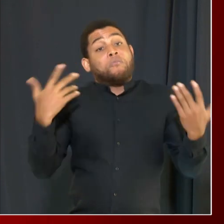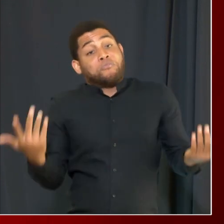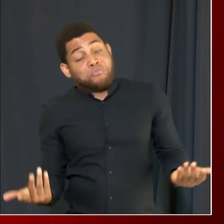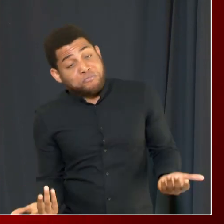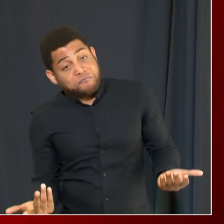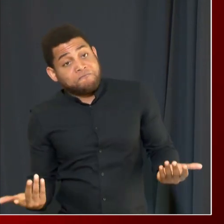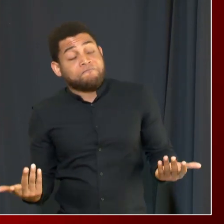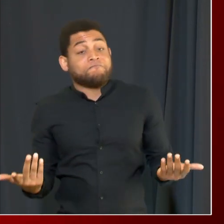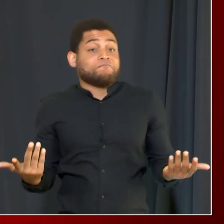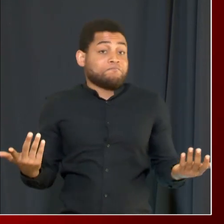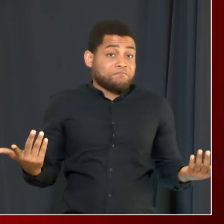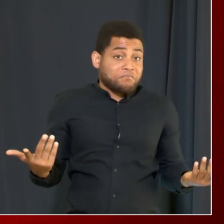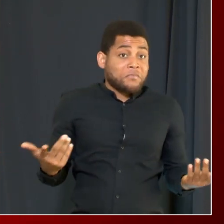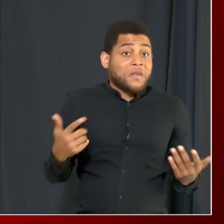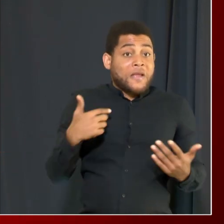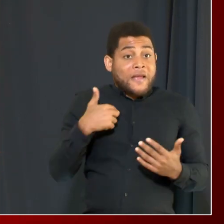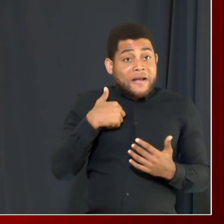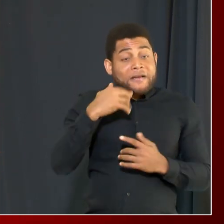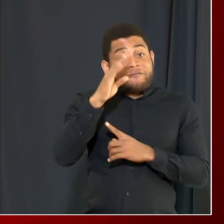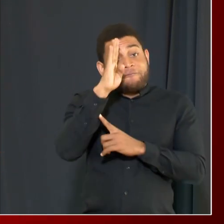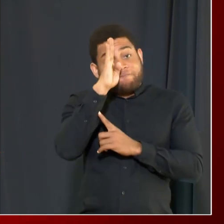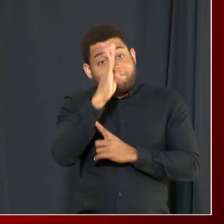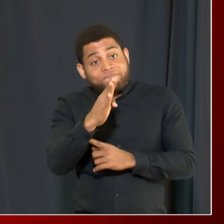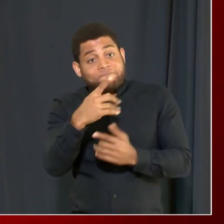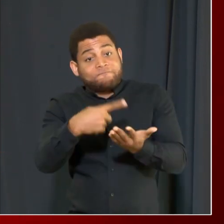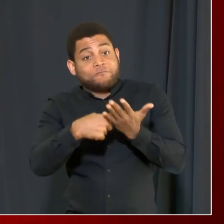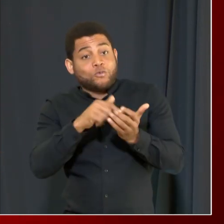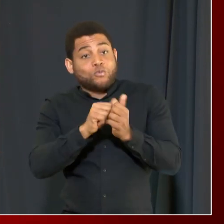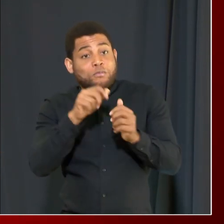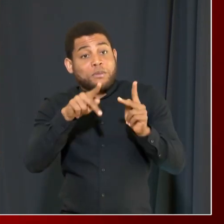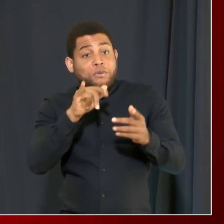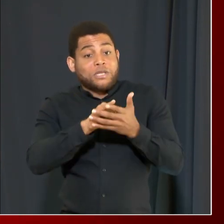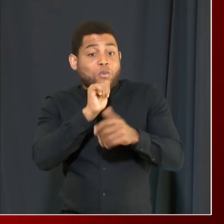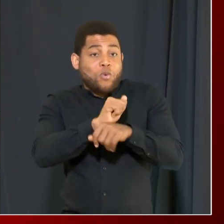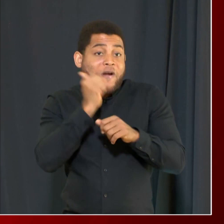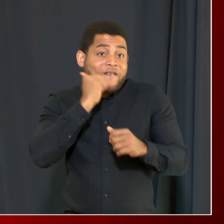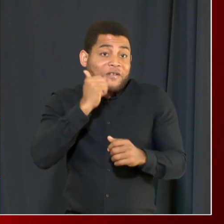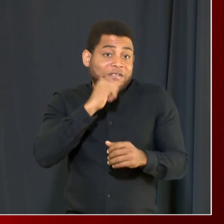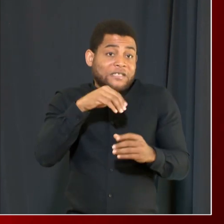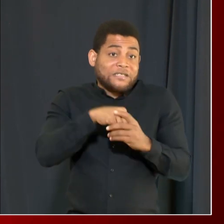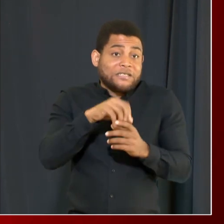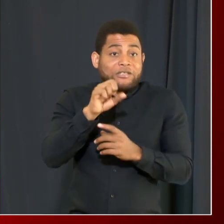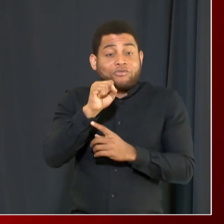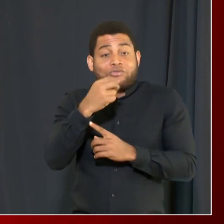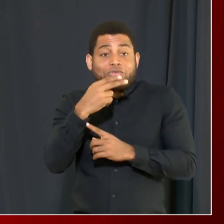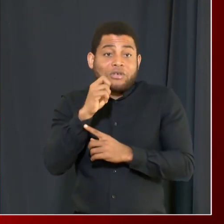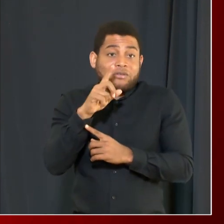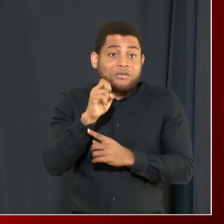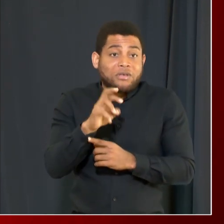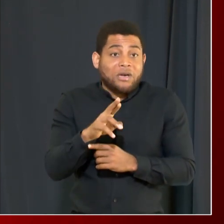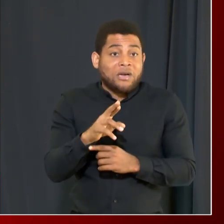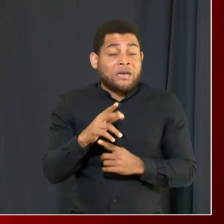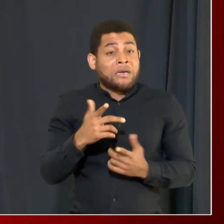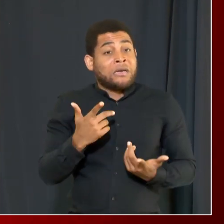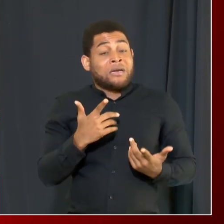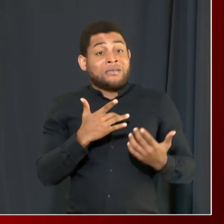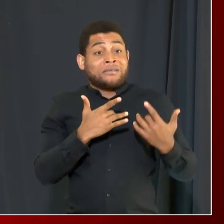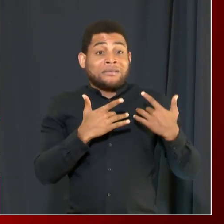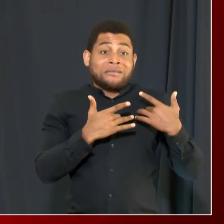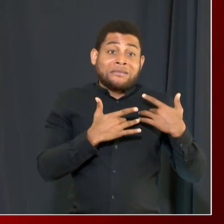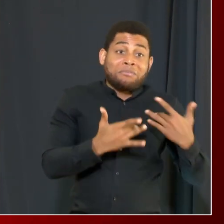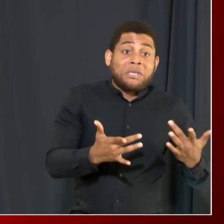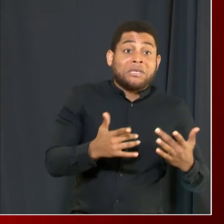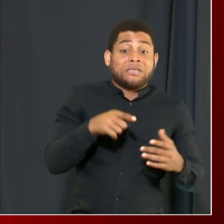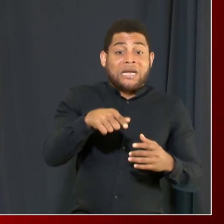I've had direct discussions with the folks who work every day in those shelters. They typically have relatively short stays